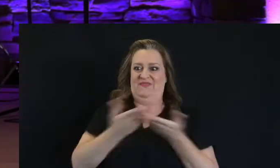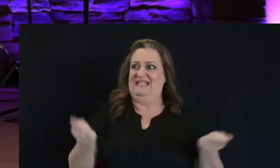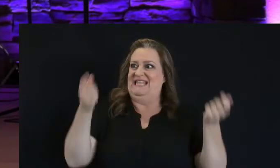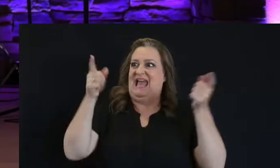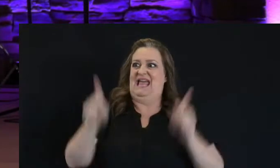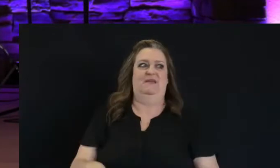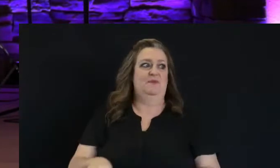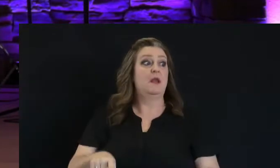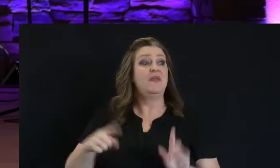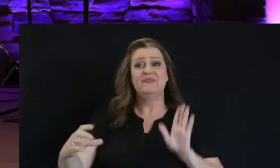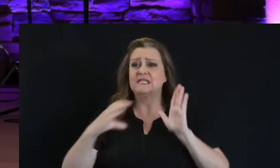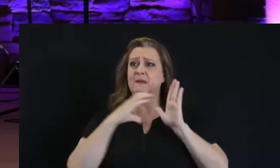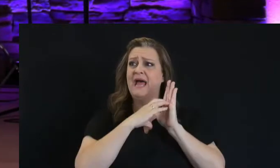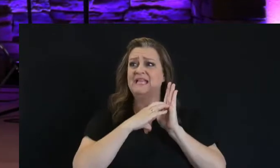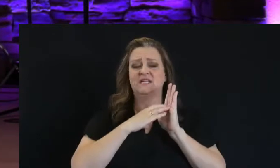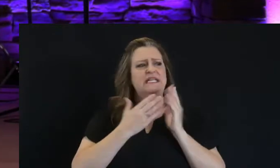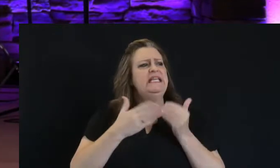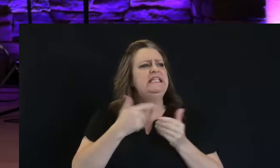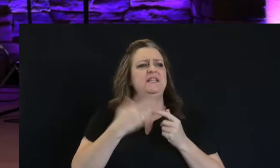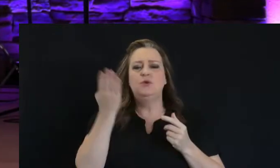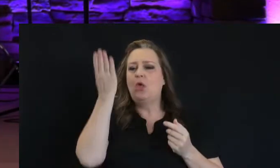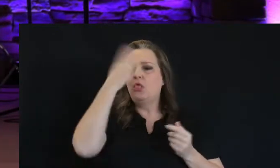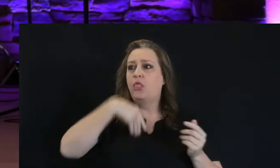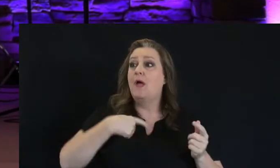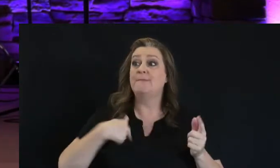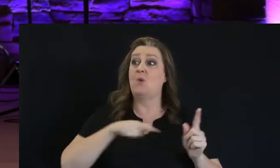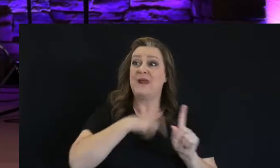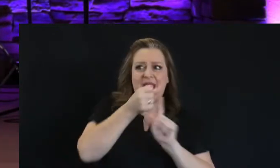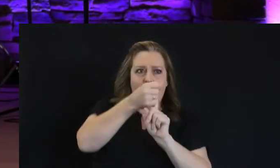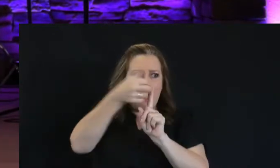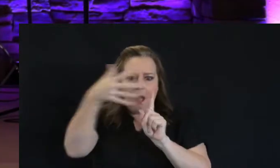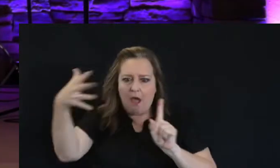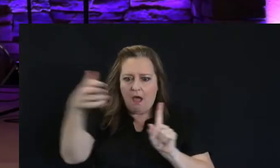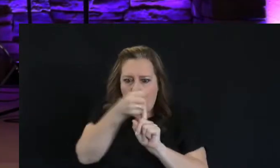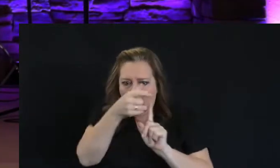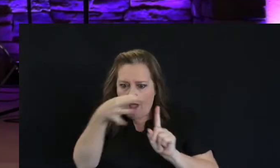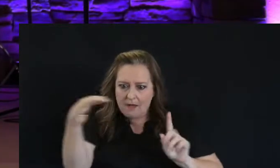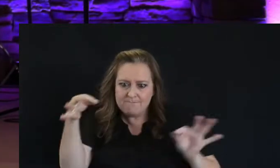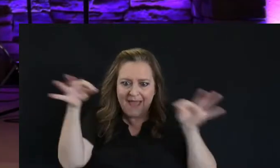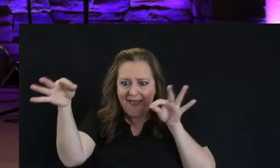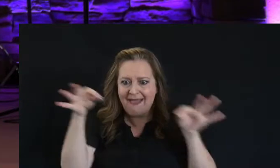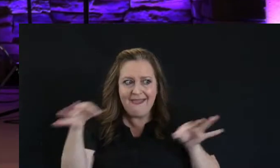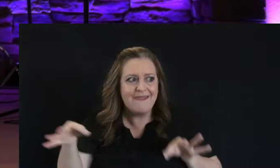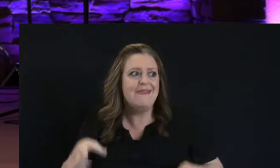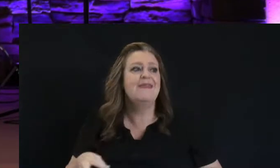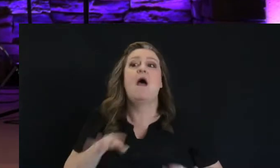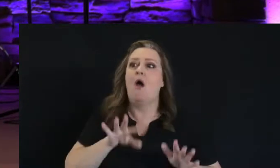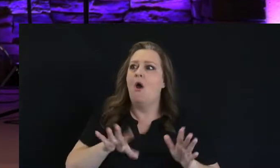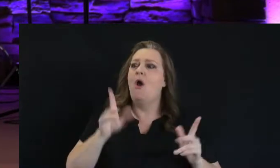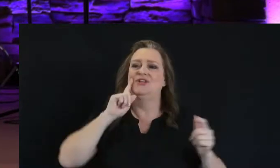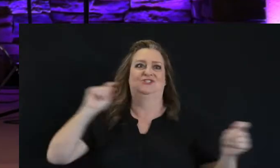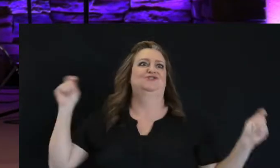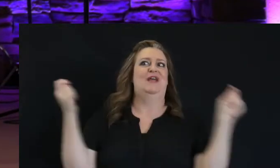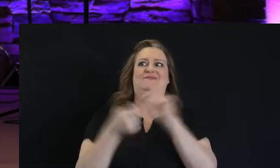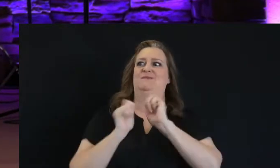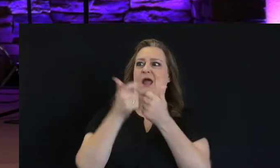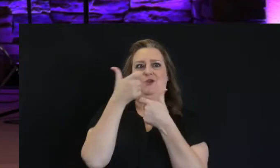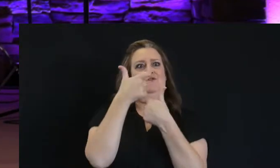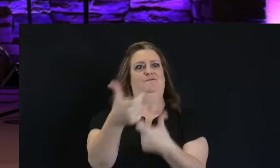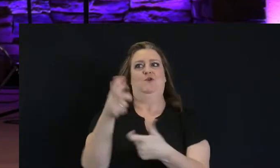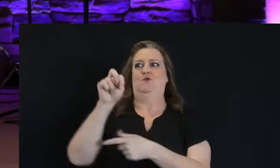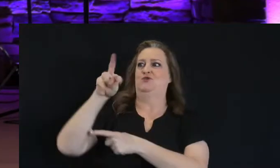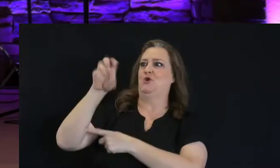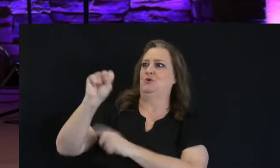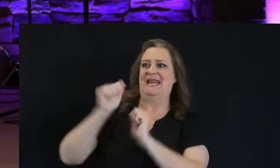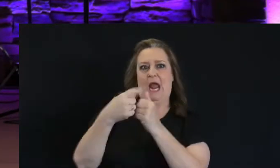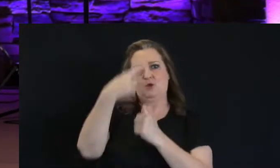passage is so easy to overlook, but as we unpack it, I pray that it comes alive and it really transforms the way that you look at news and the way that you think moving